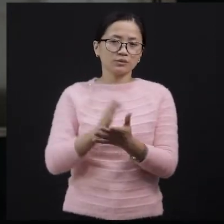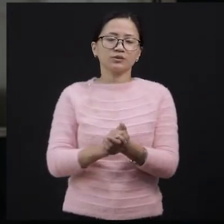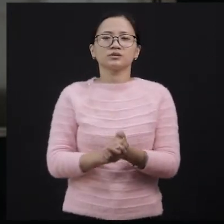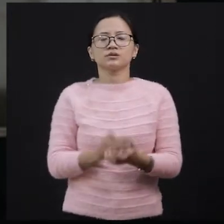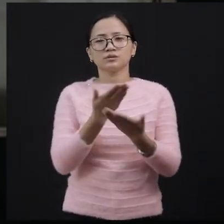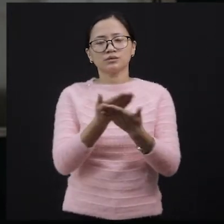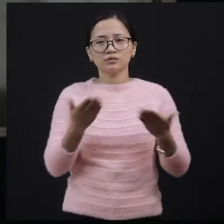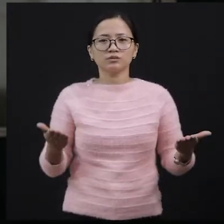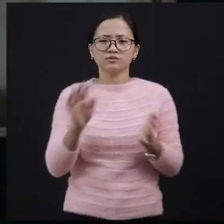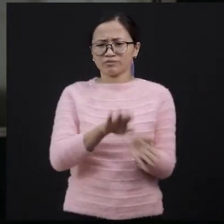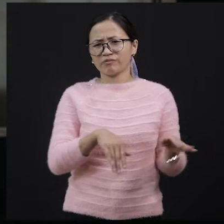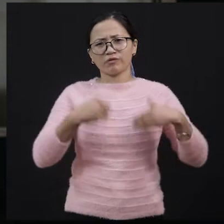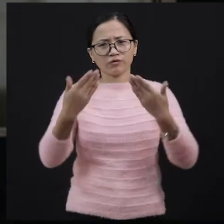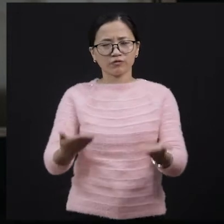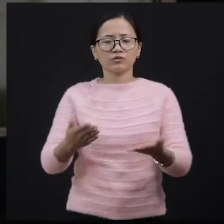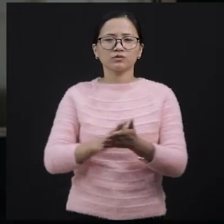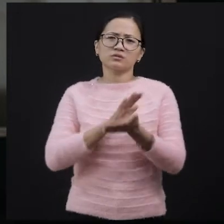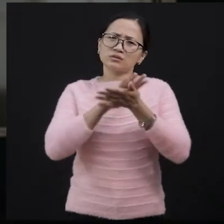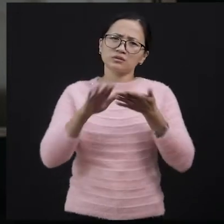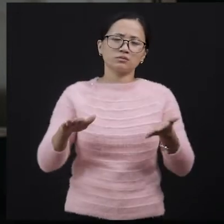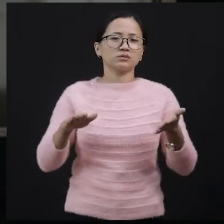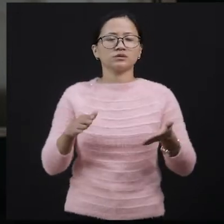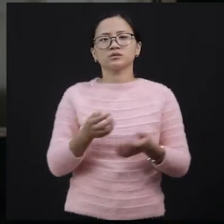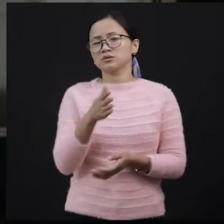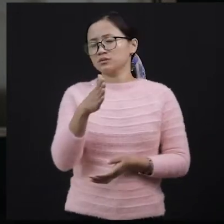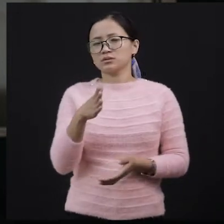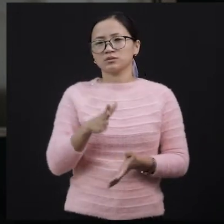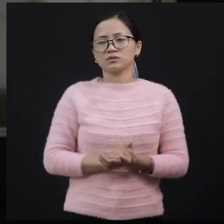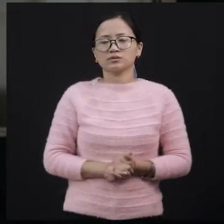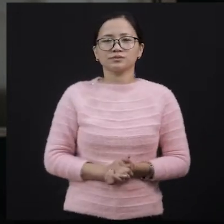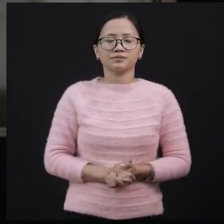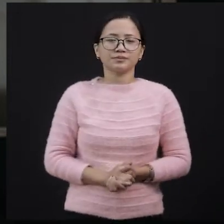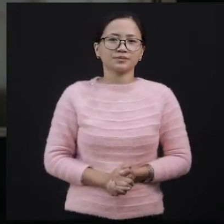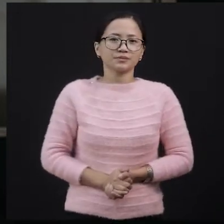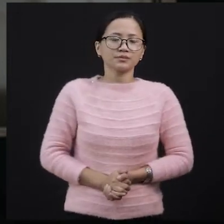Okay, light does not fall on them completely like transparent body.